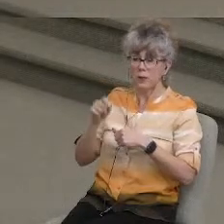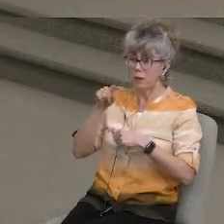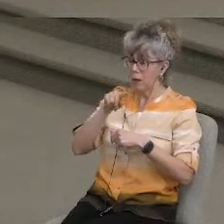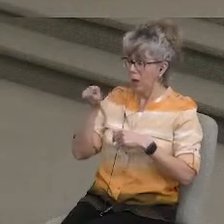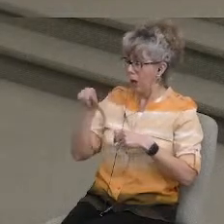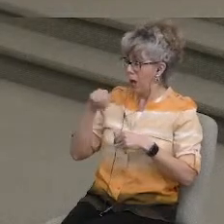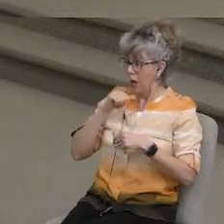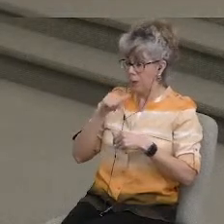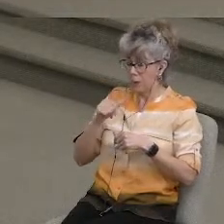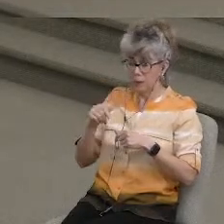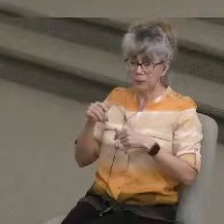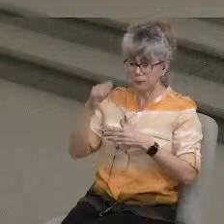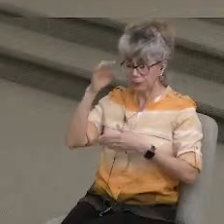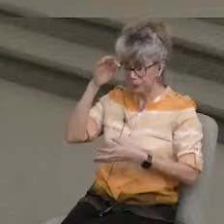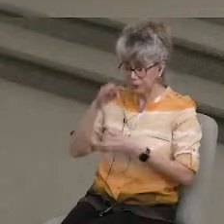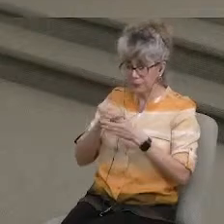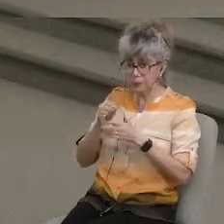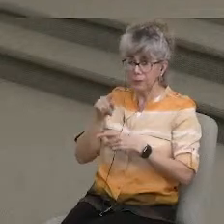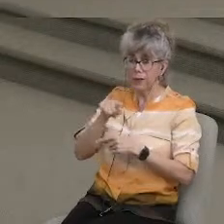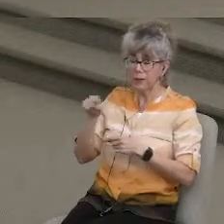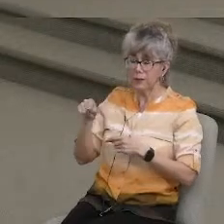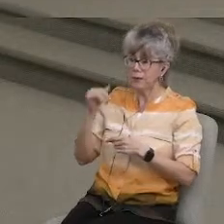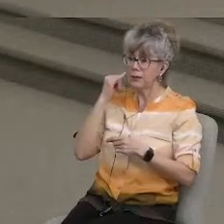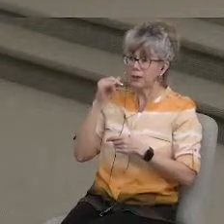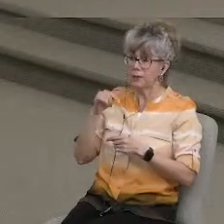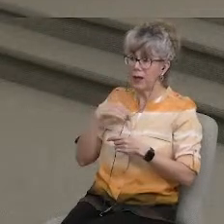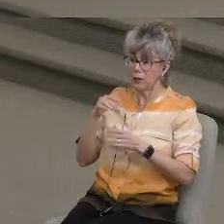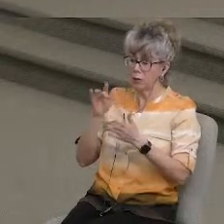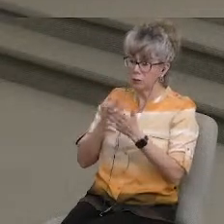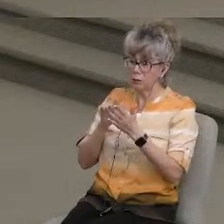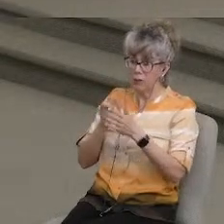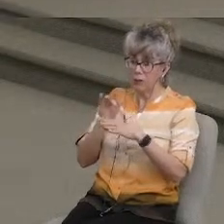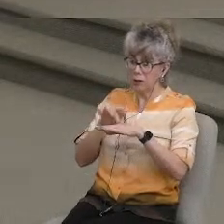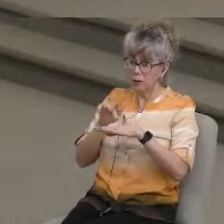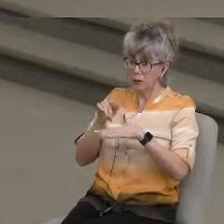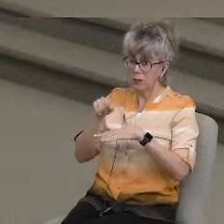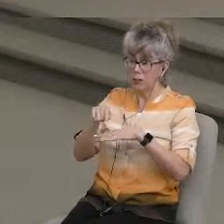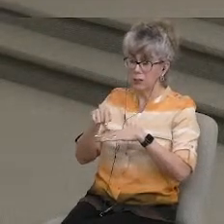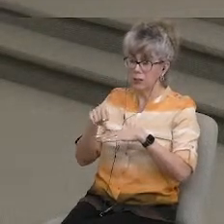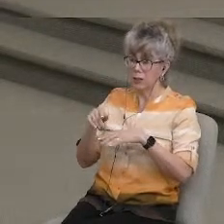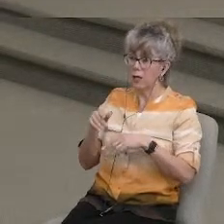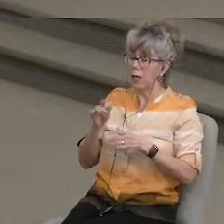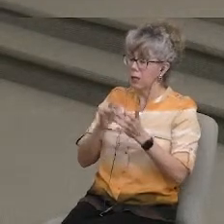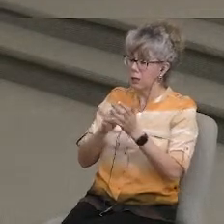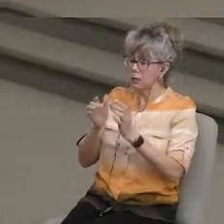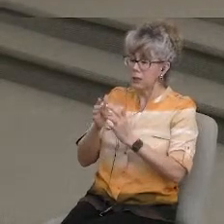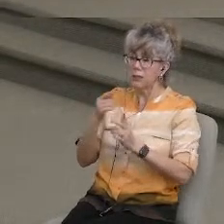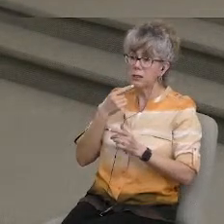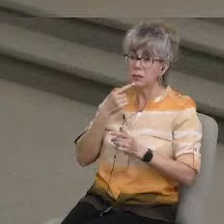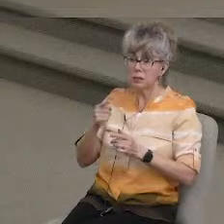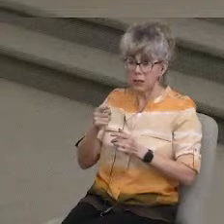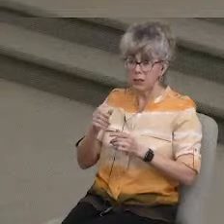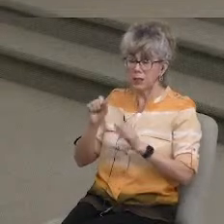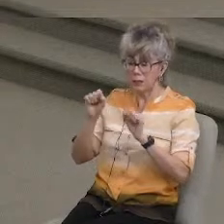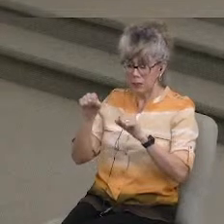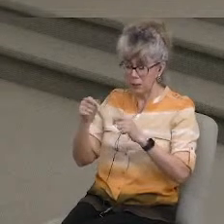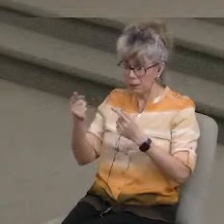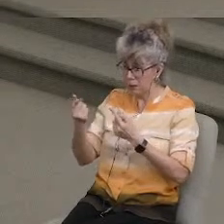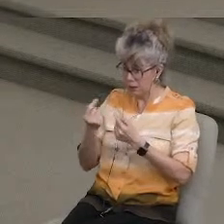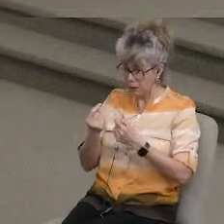this firsthand. Jesus said, touch me. Touch the scars. Touch my side. Touch my